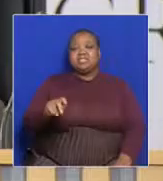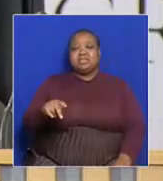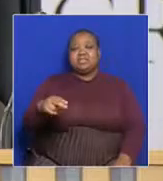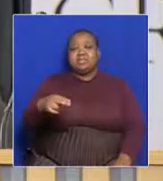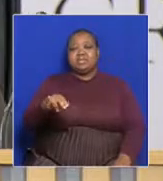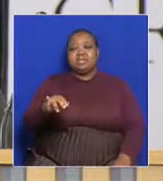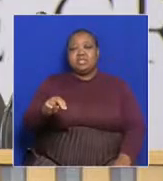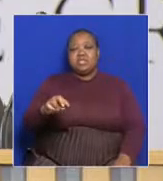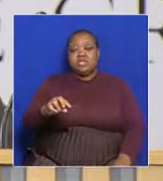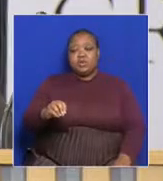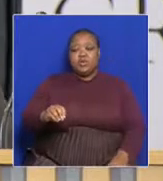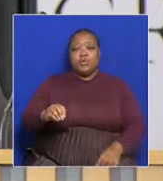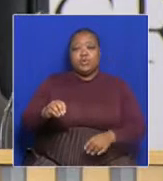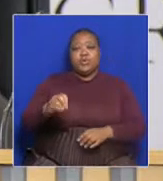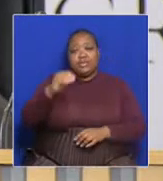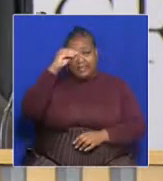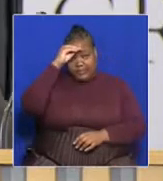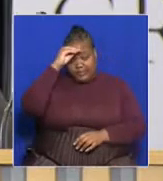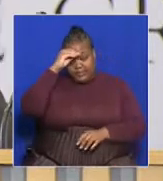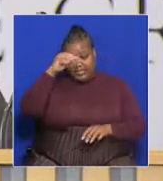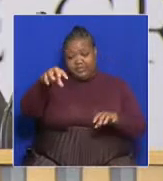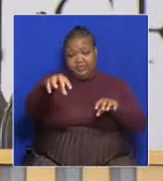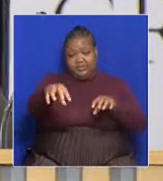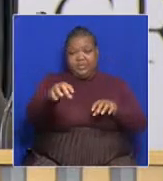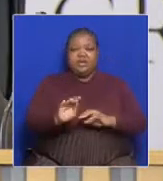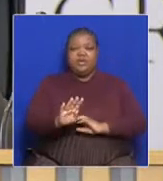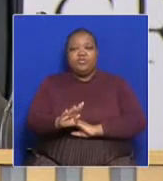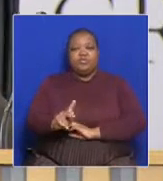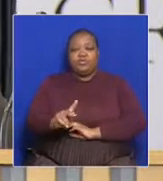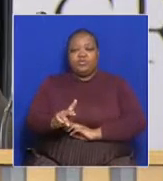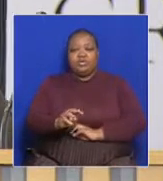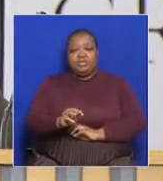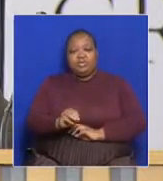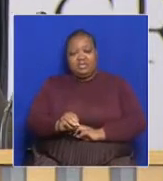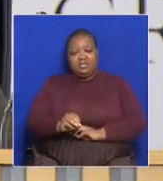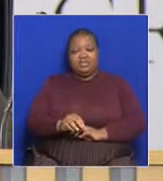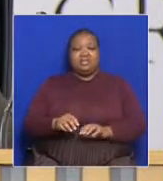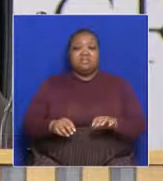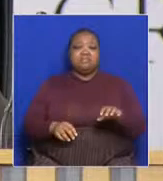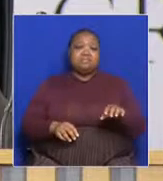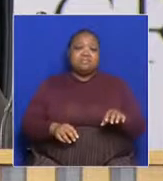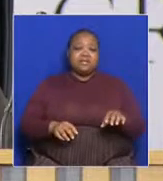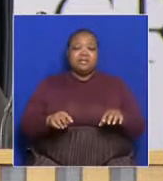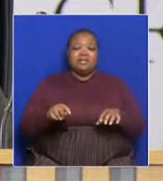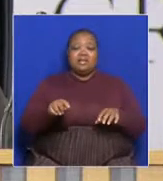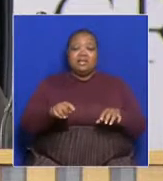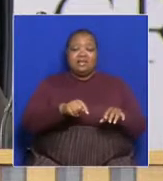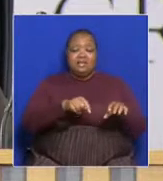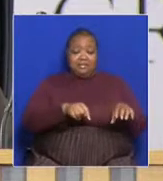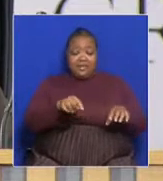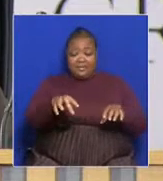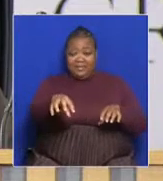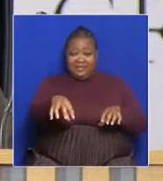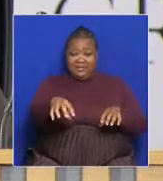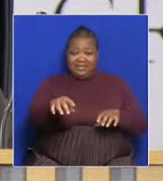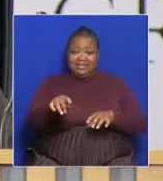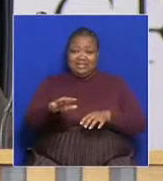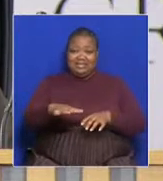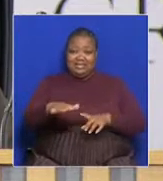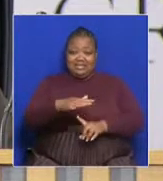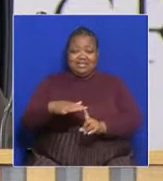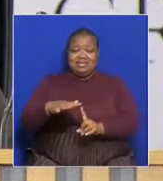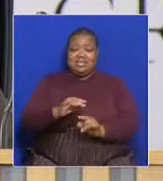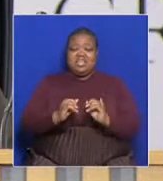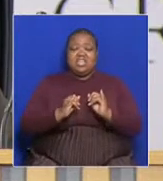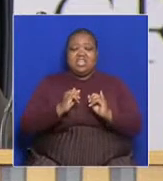is situated approximately 11 kilometers away from Umlazi, which is a high-risk area. I considered calling a tactical